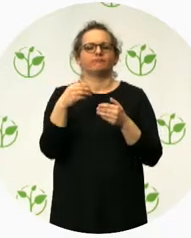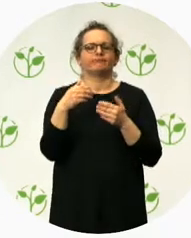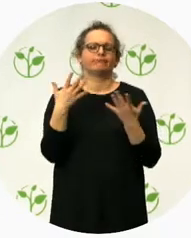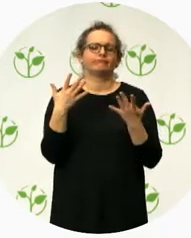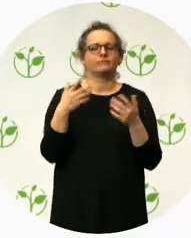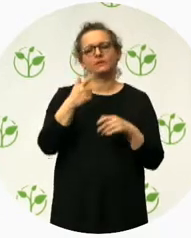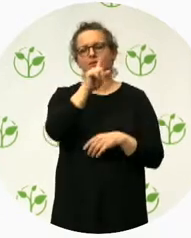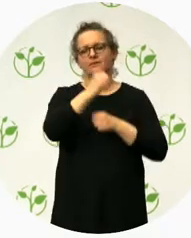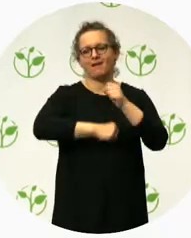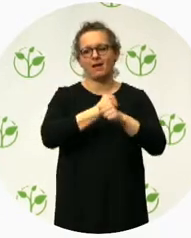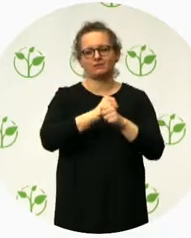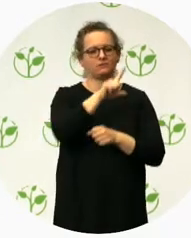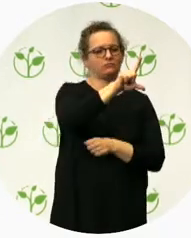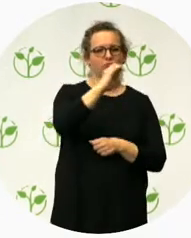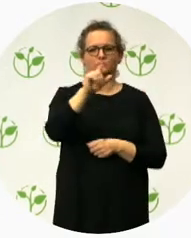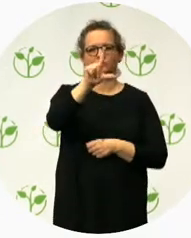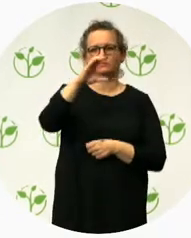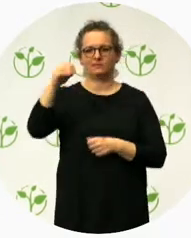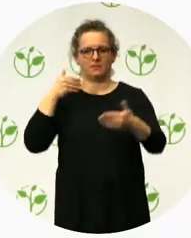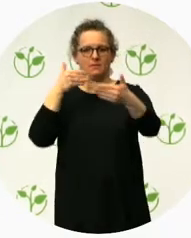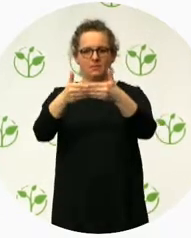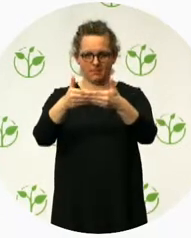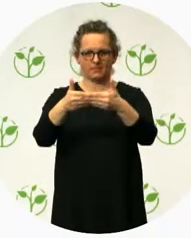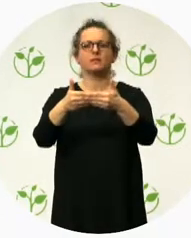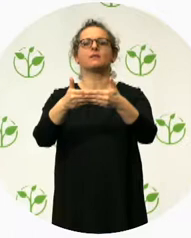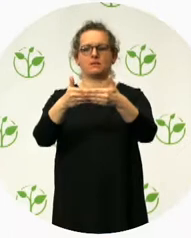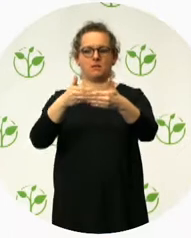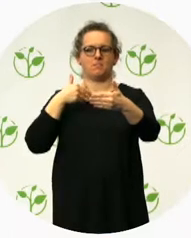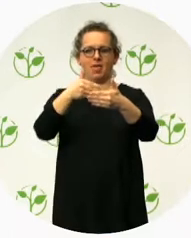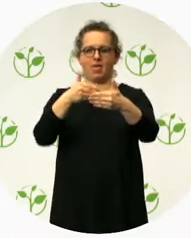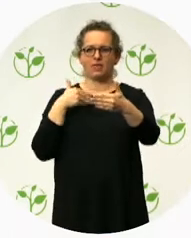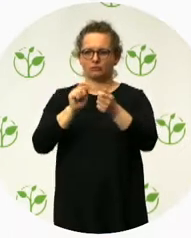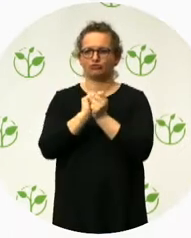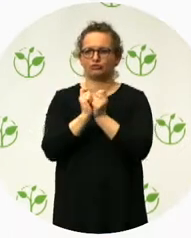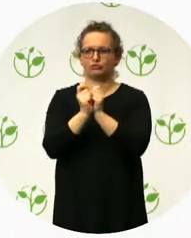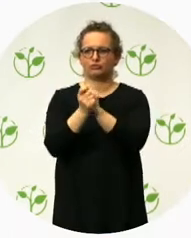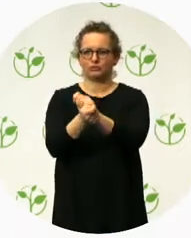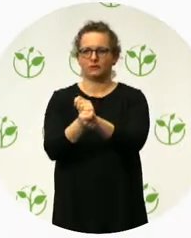of these measures are implemented or are on a successful way.